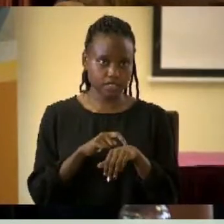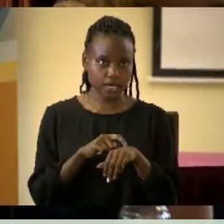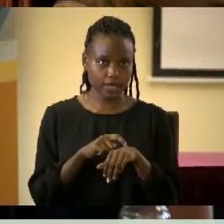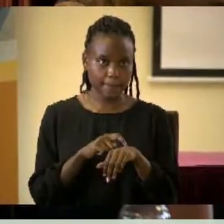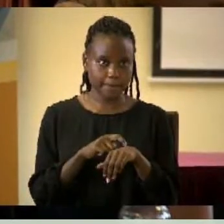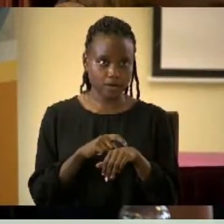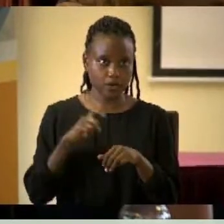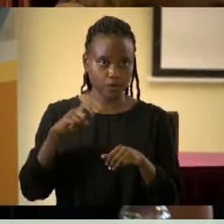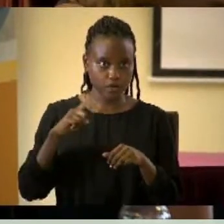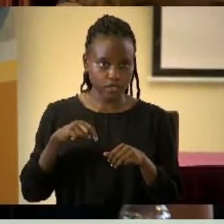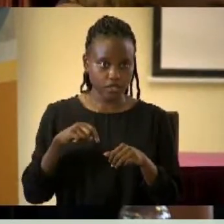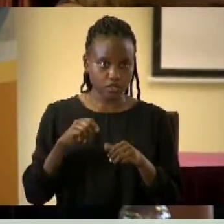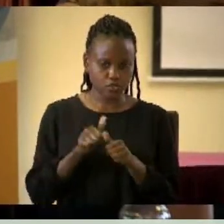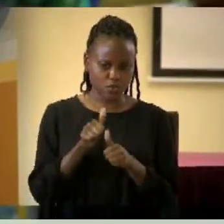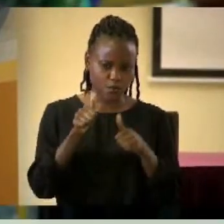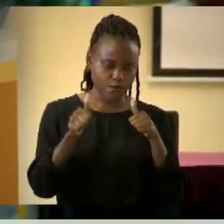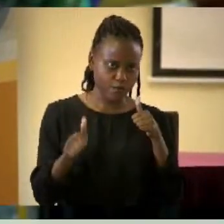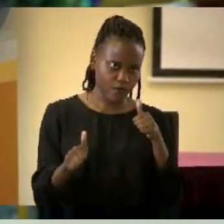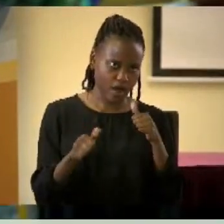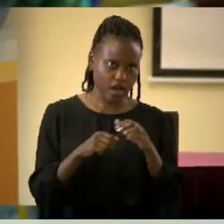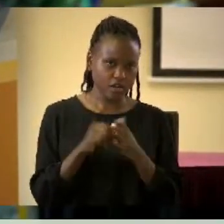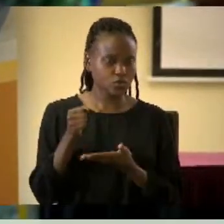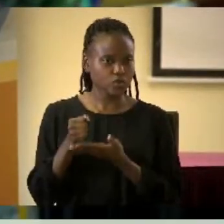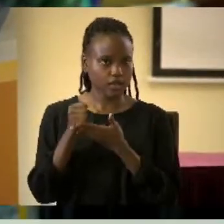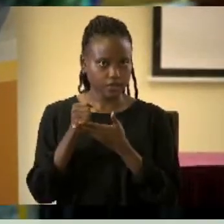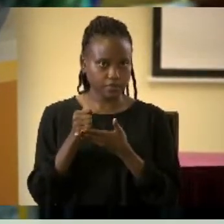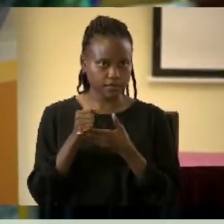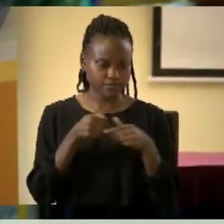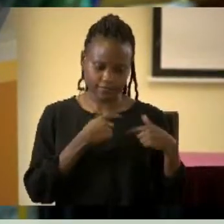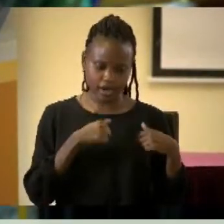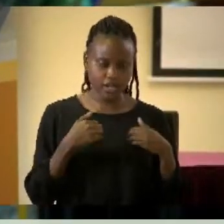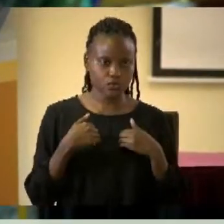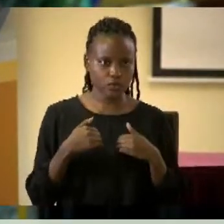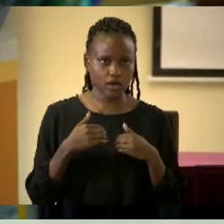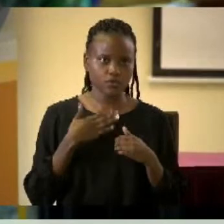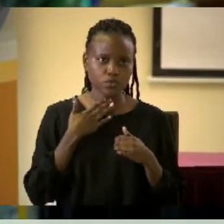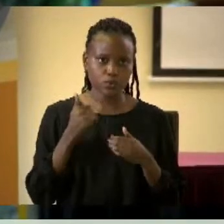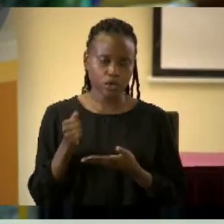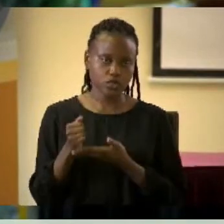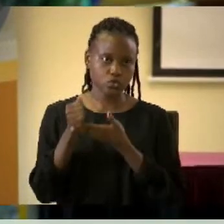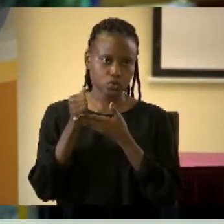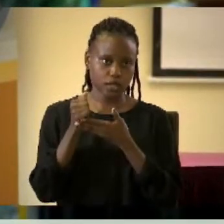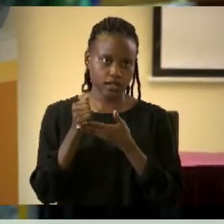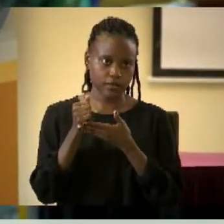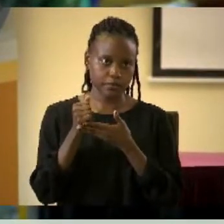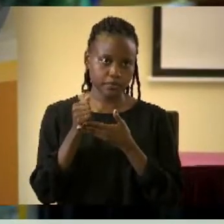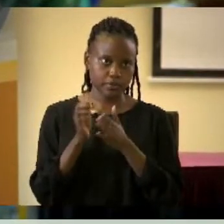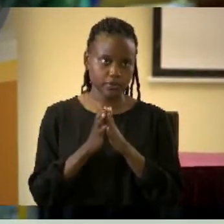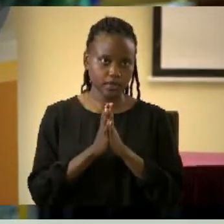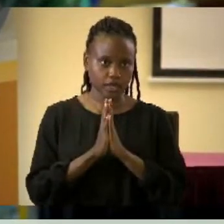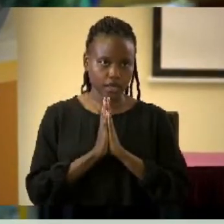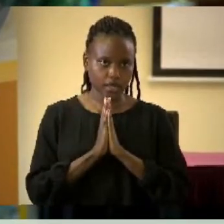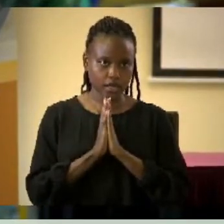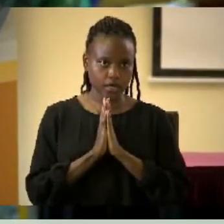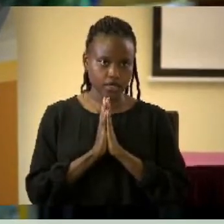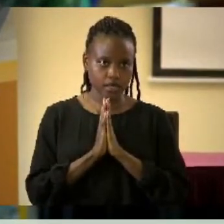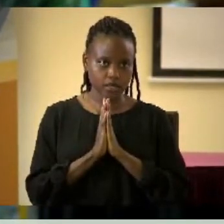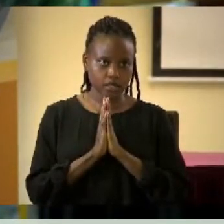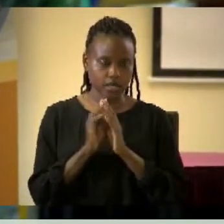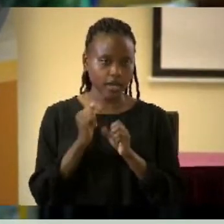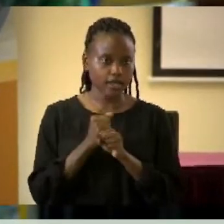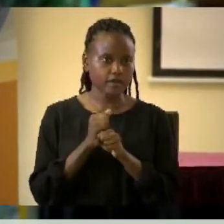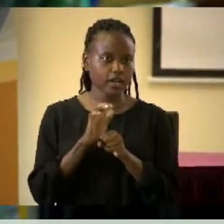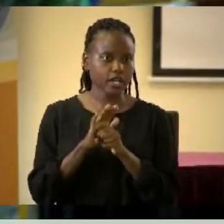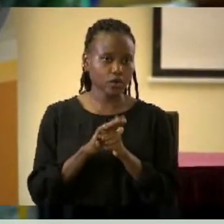we have to go really far to assist. We have the heart, we want to assist. And I go regularly